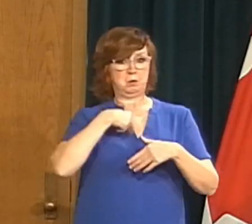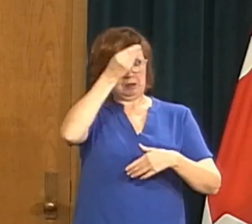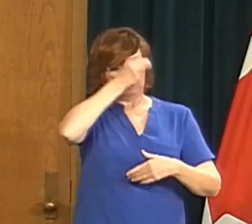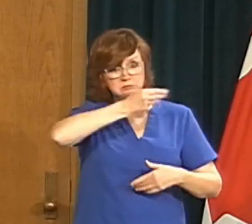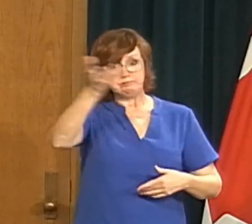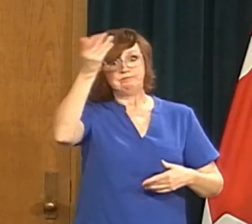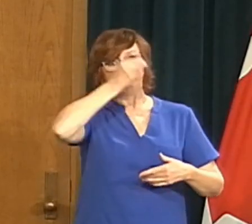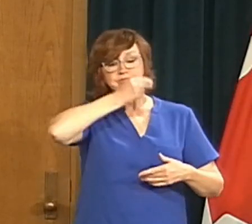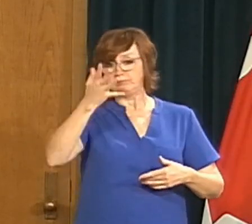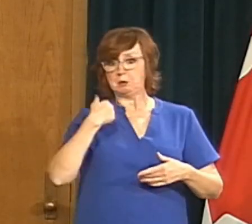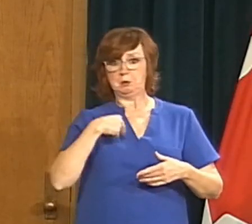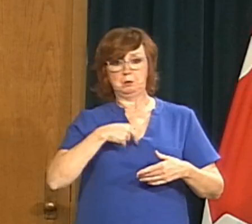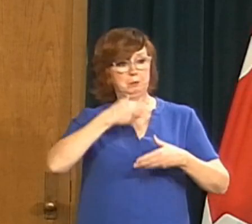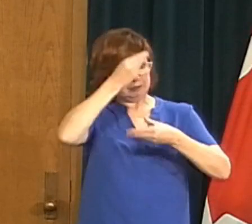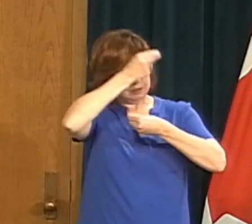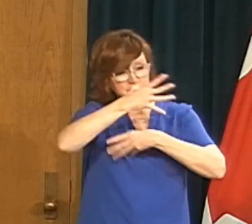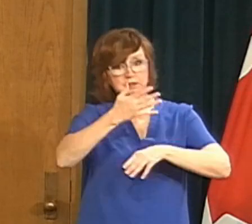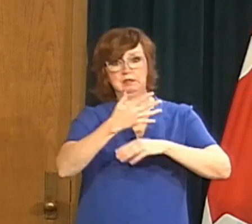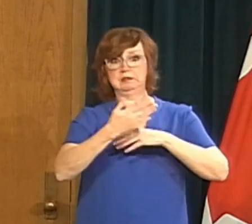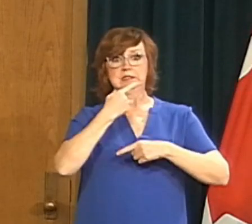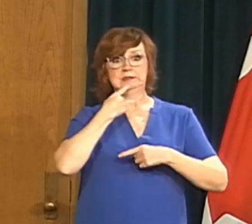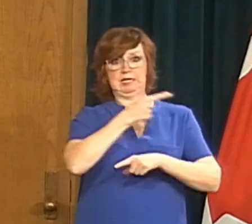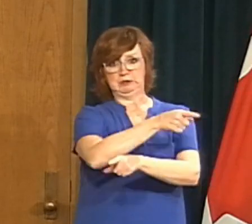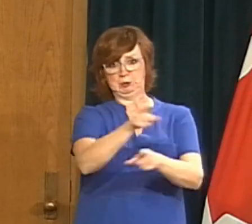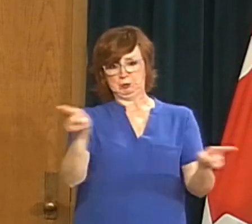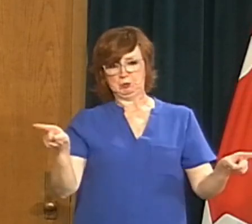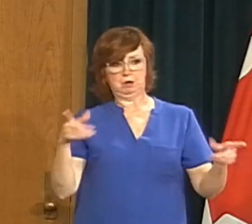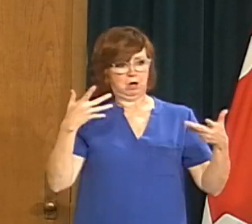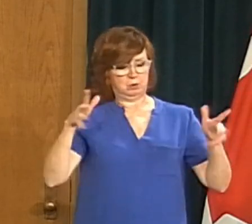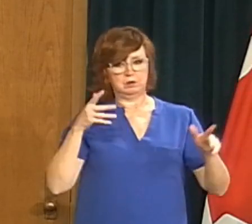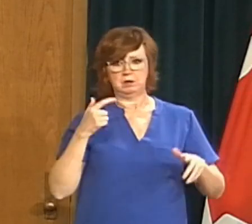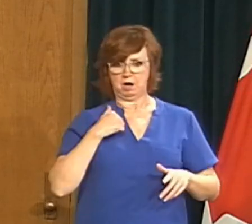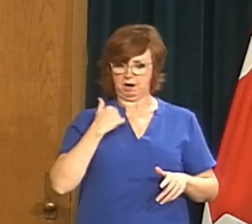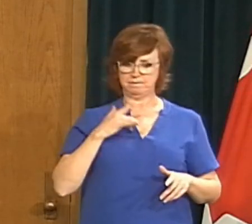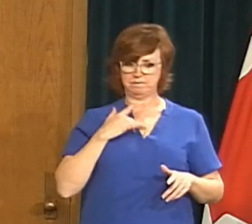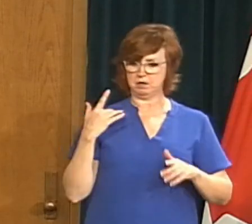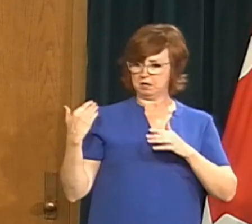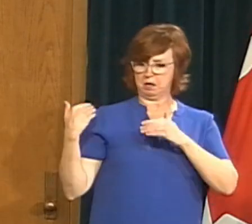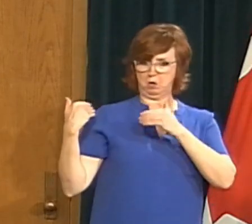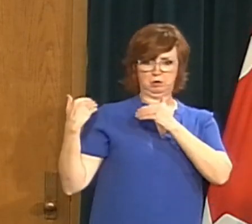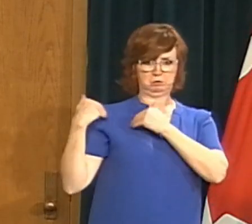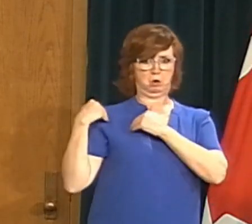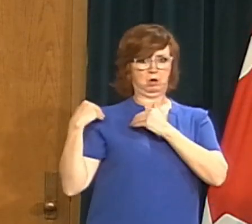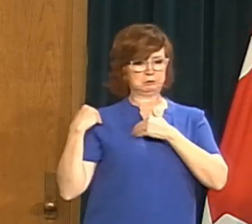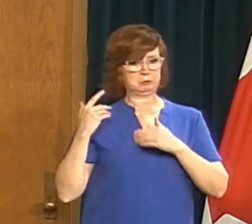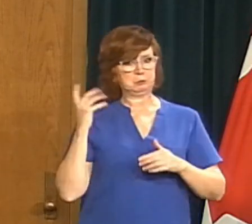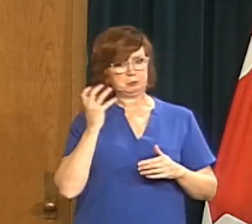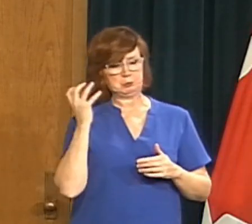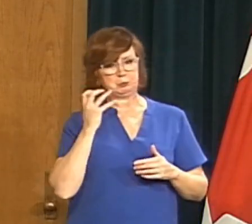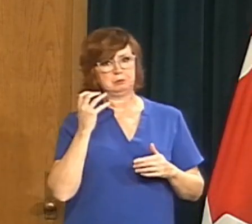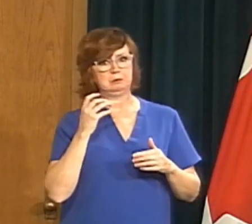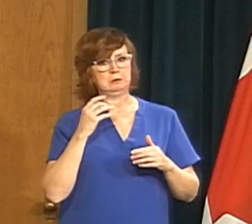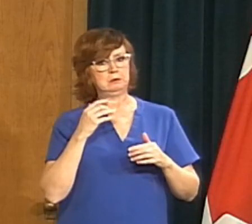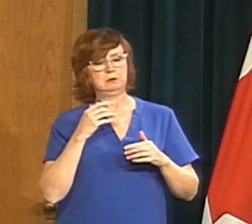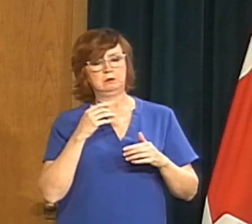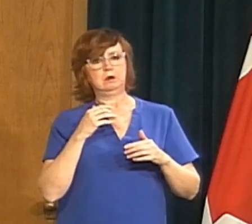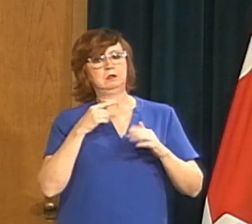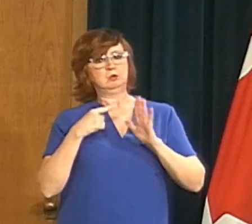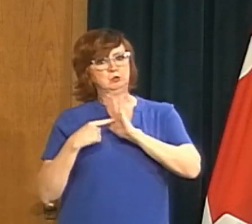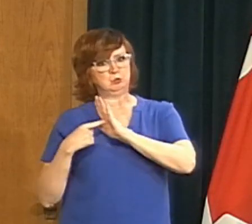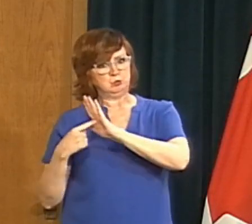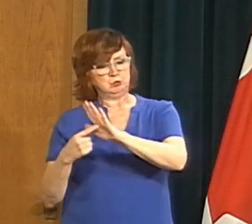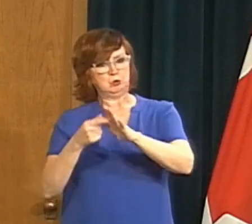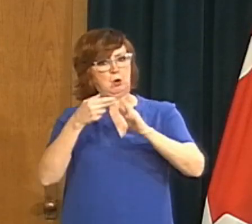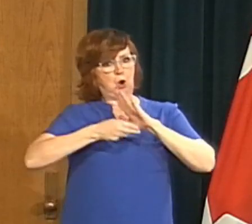information to the people of this province. And I think there's a responsibility for us to be as transparent, all of us, including the Saskatchewan Health